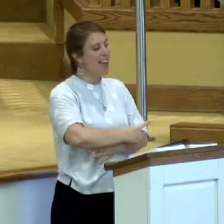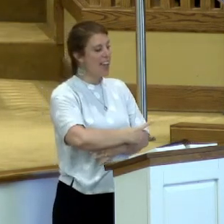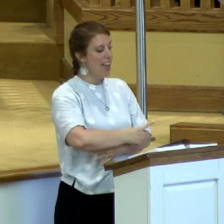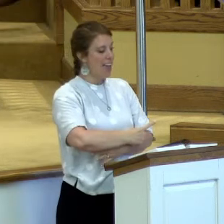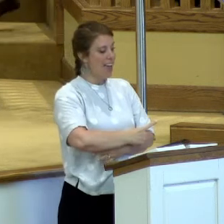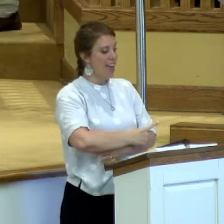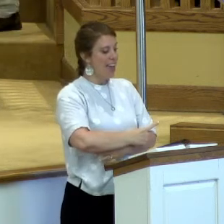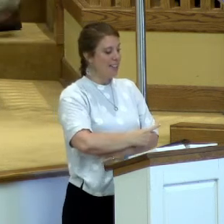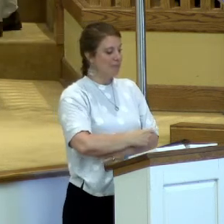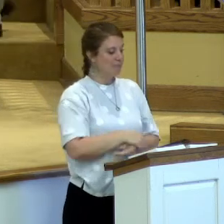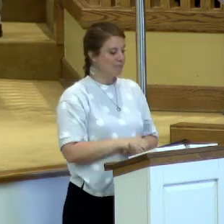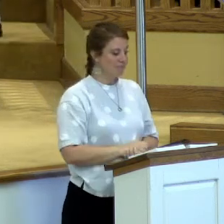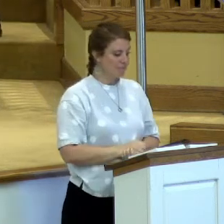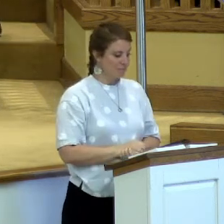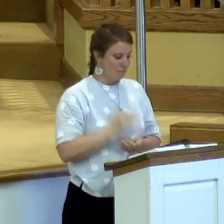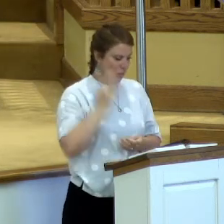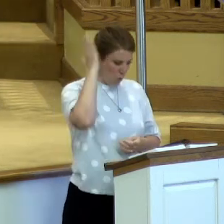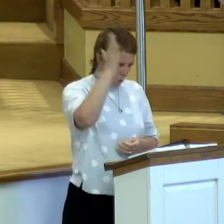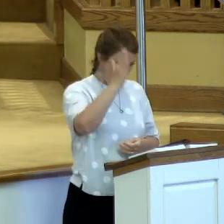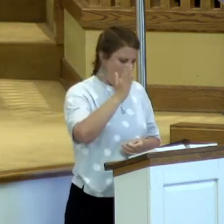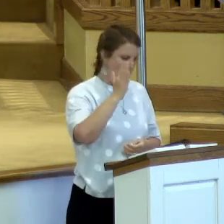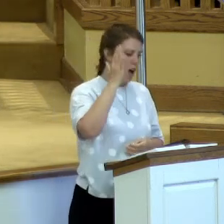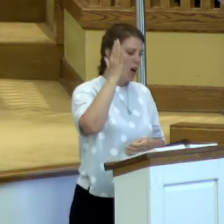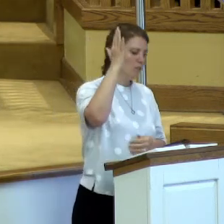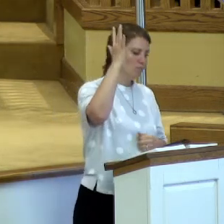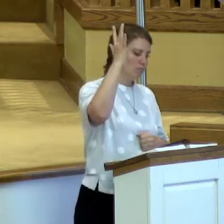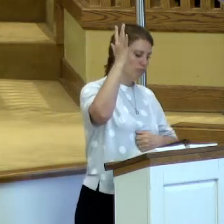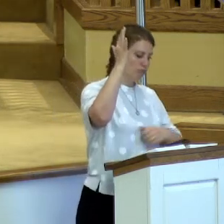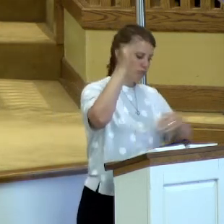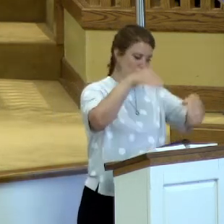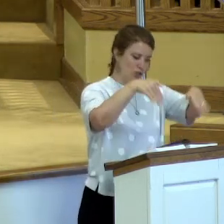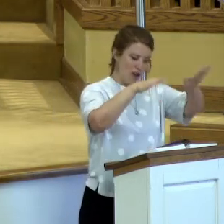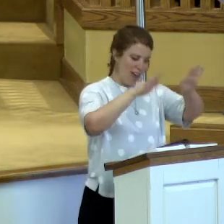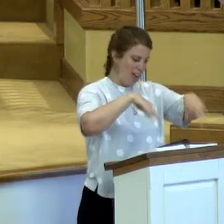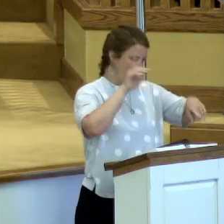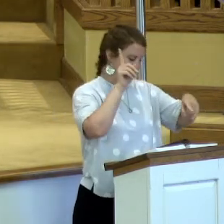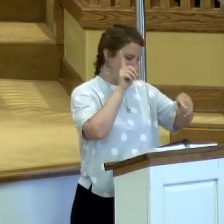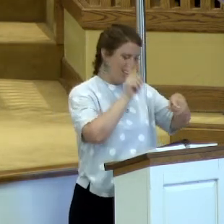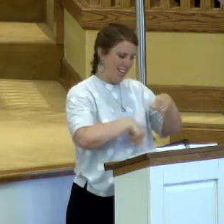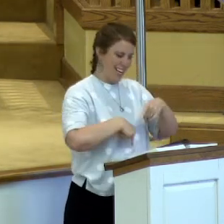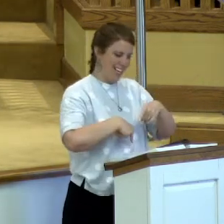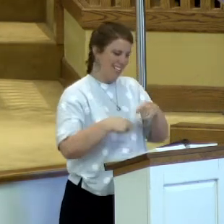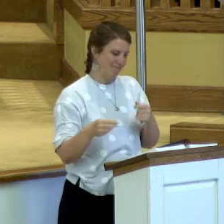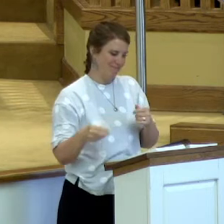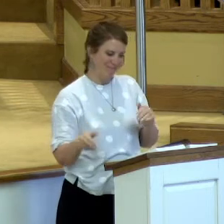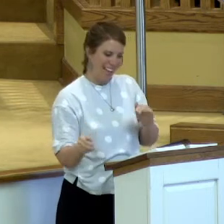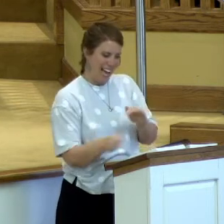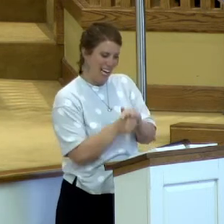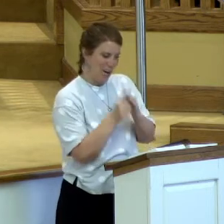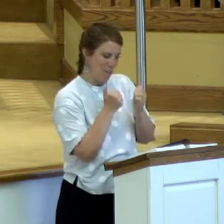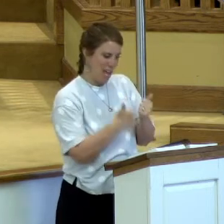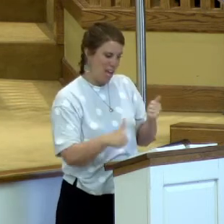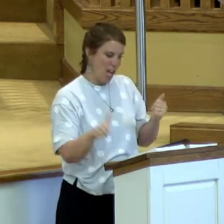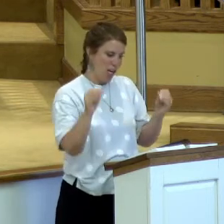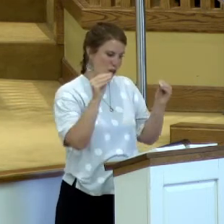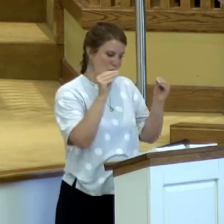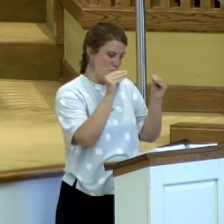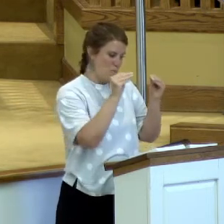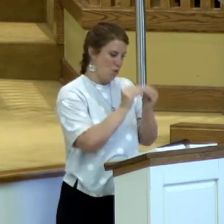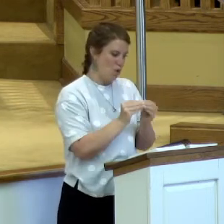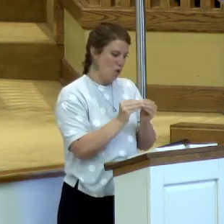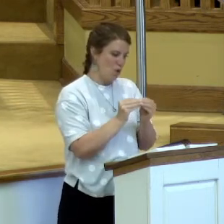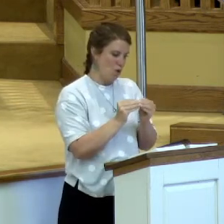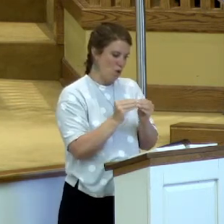glorious day. One day the grave could conceal him no